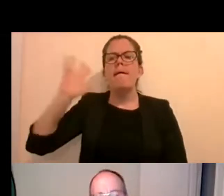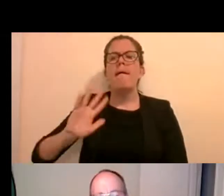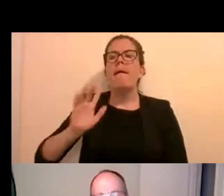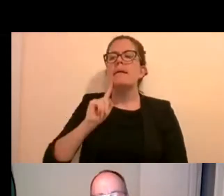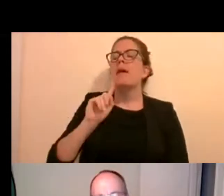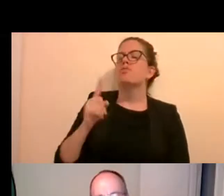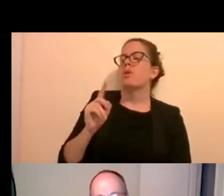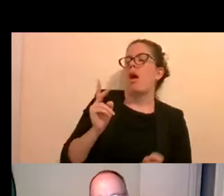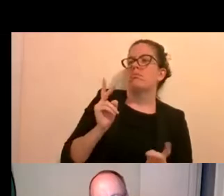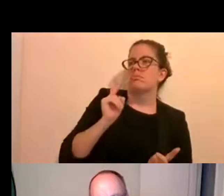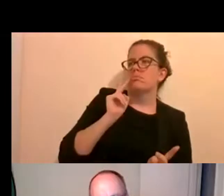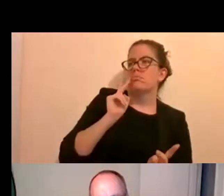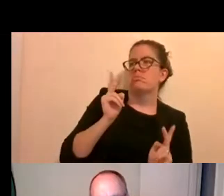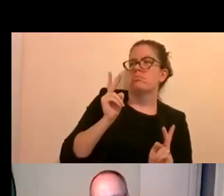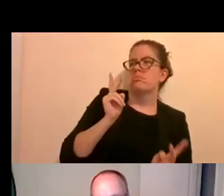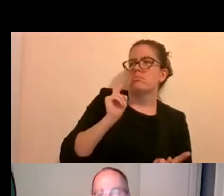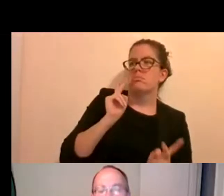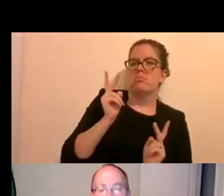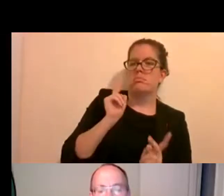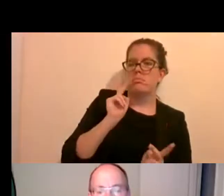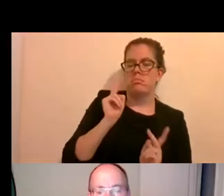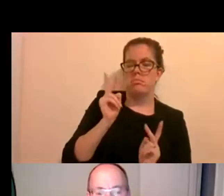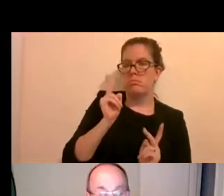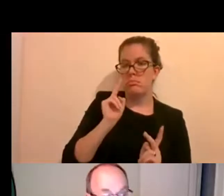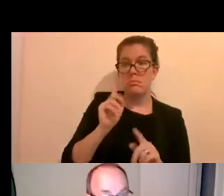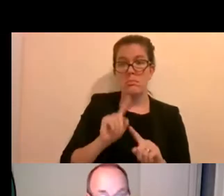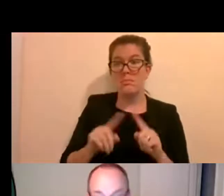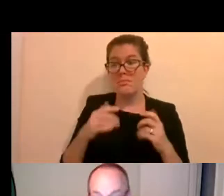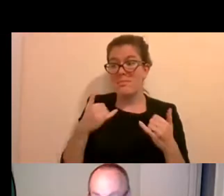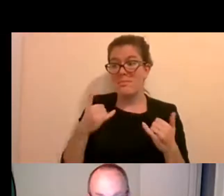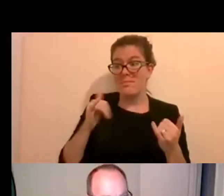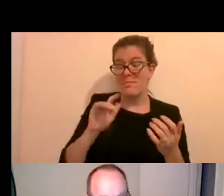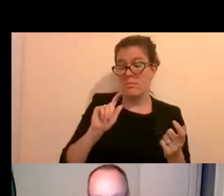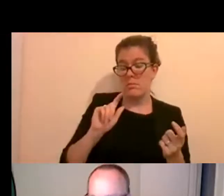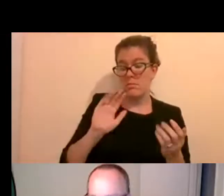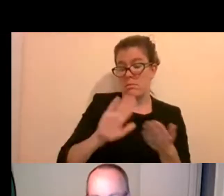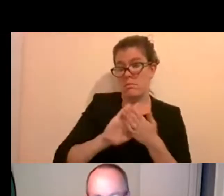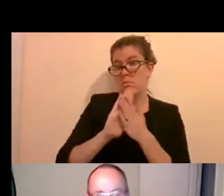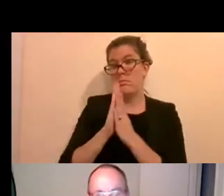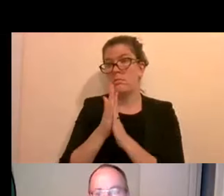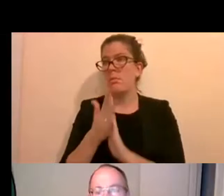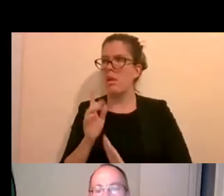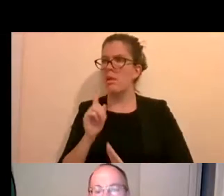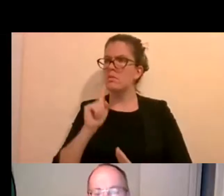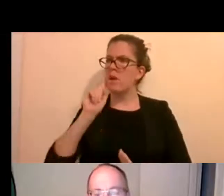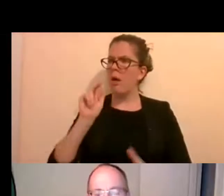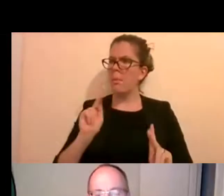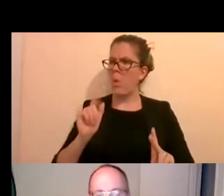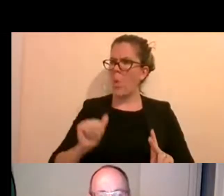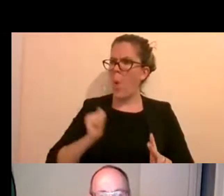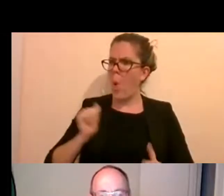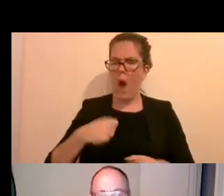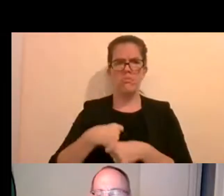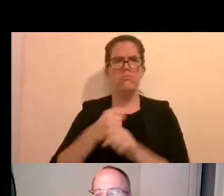more the deaf young people are taken the lead in creating their own